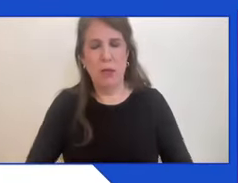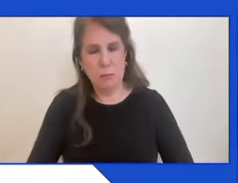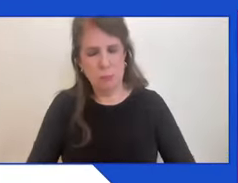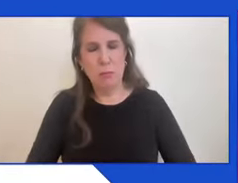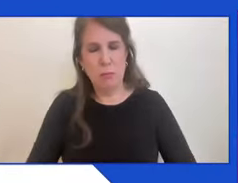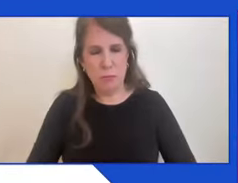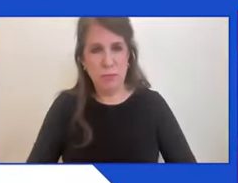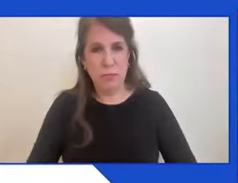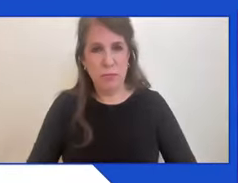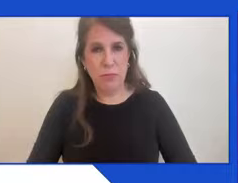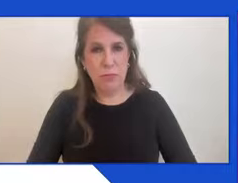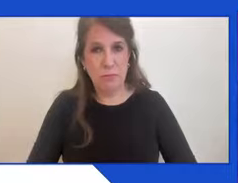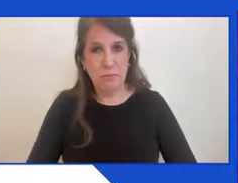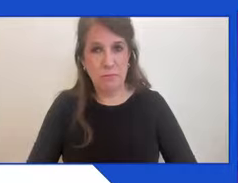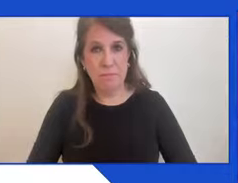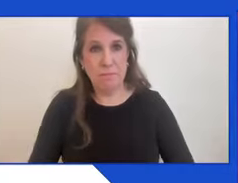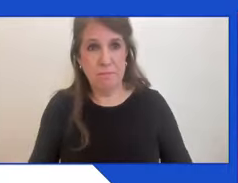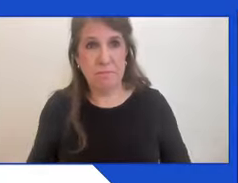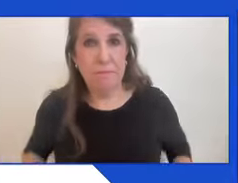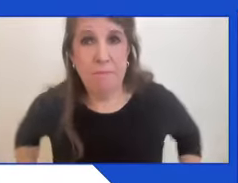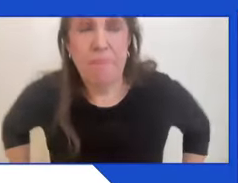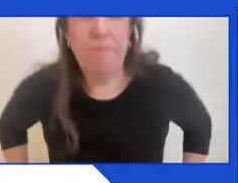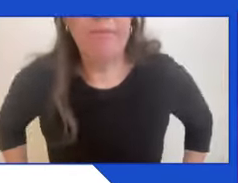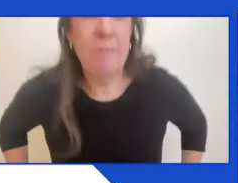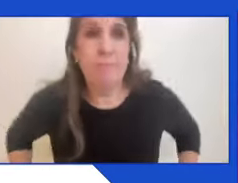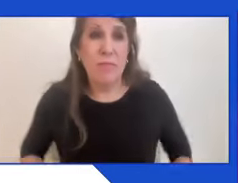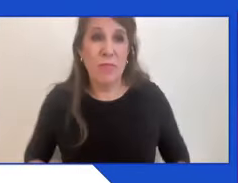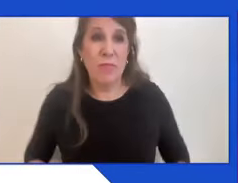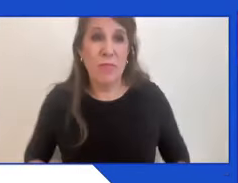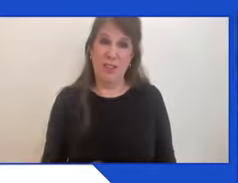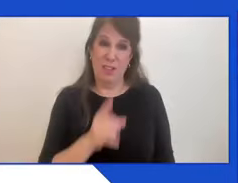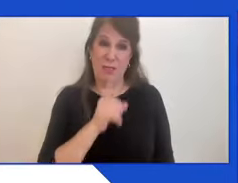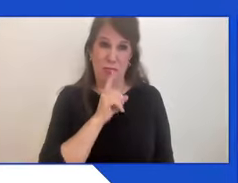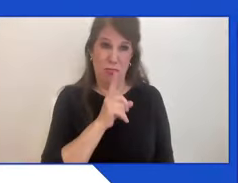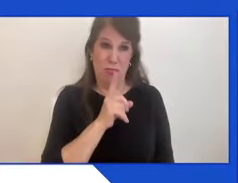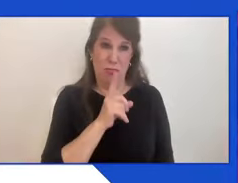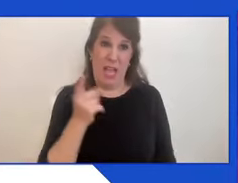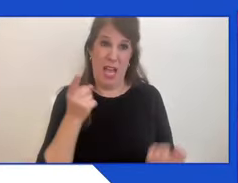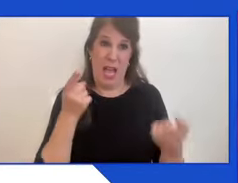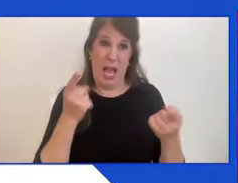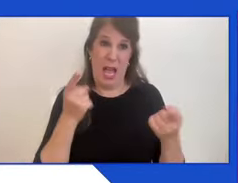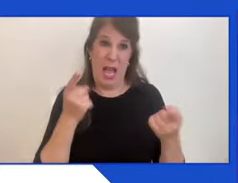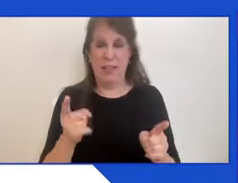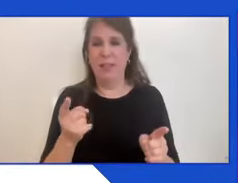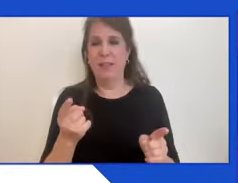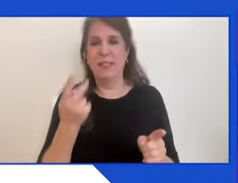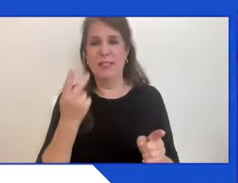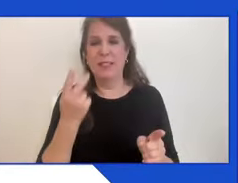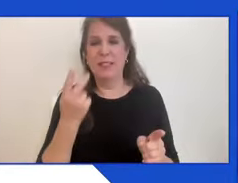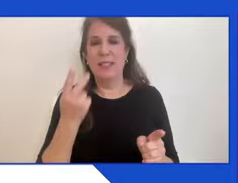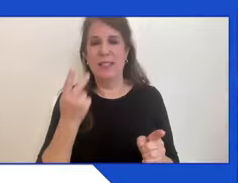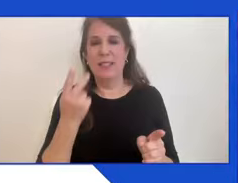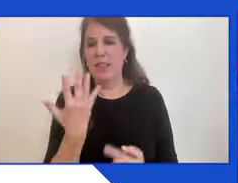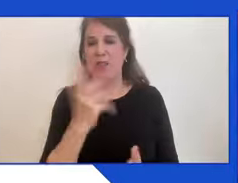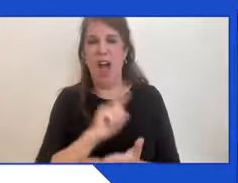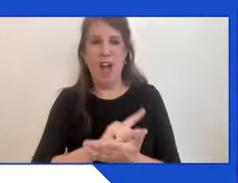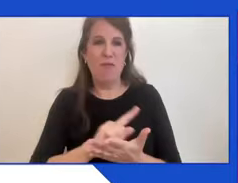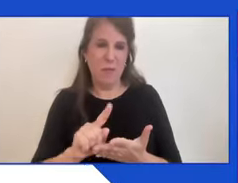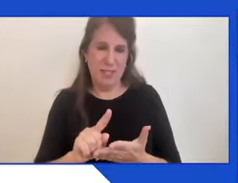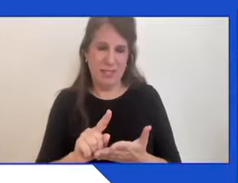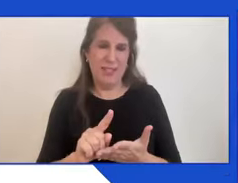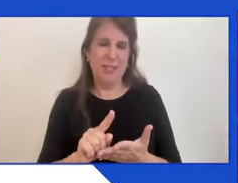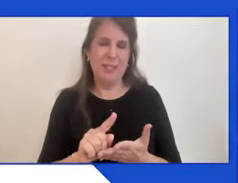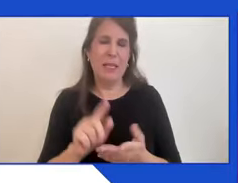reminder about the validity of that claim, the past 5 weeks have made it plain. So